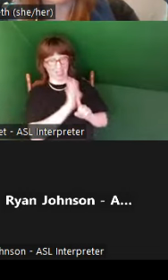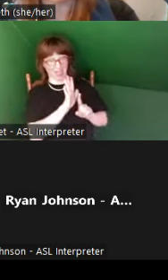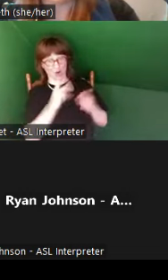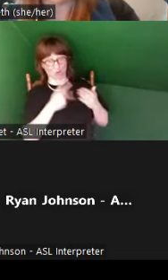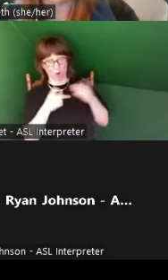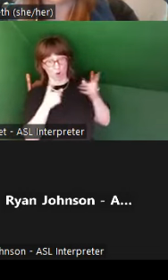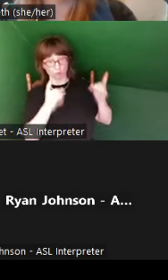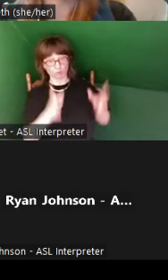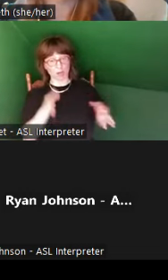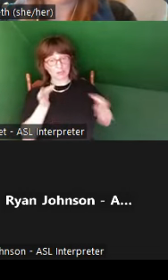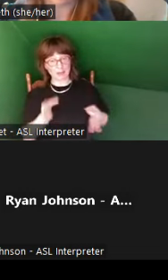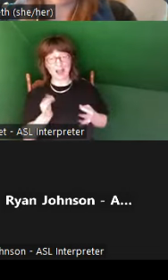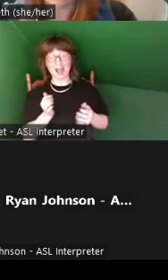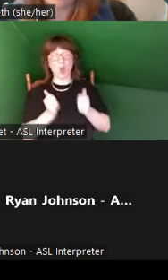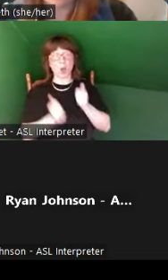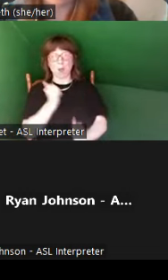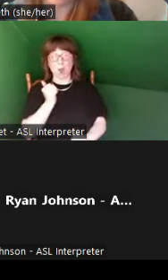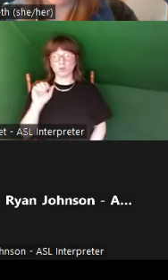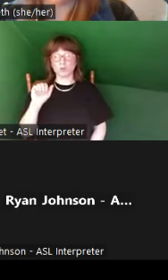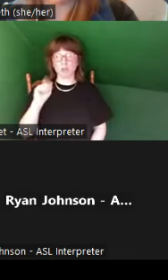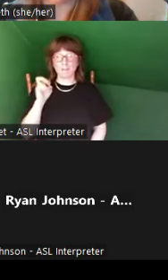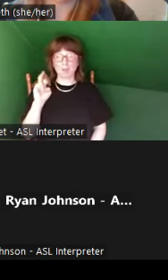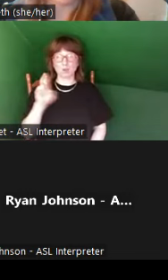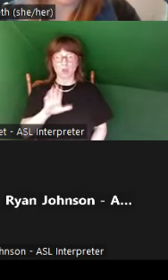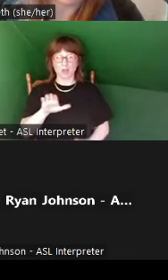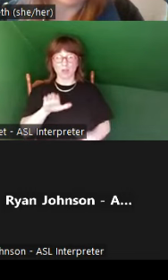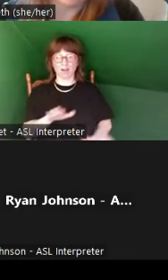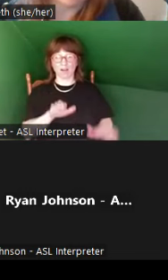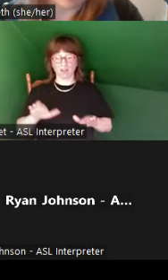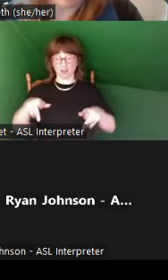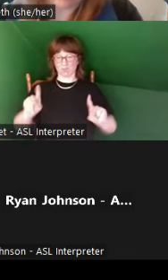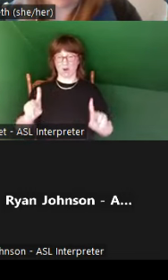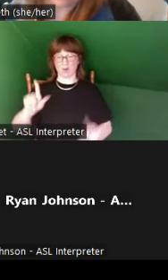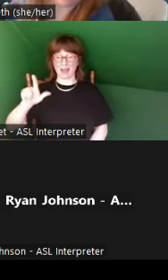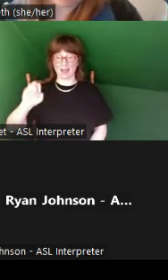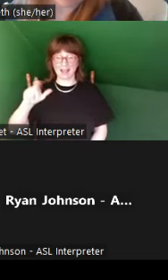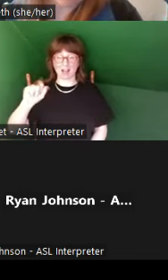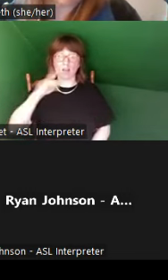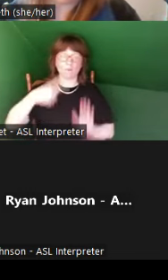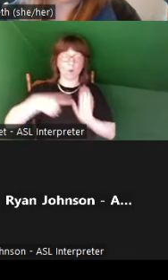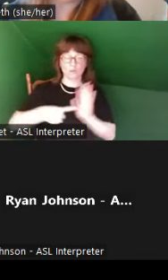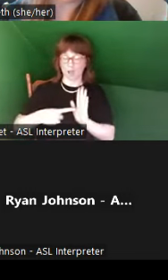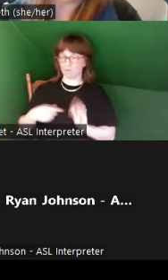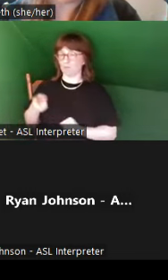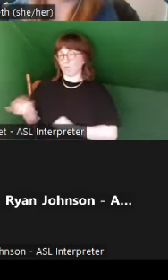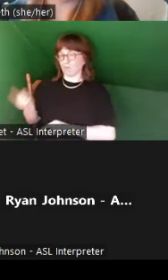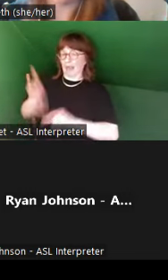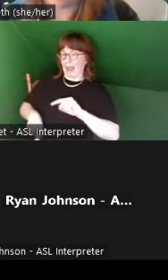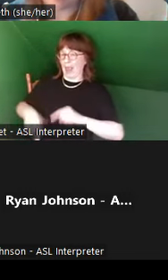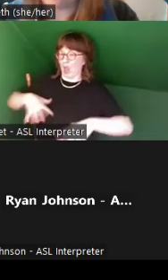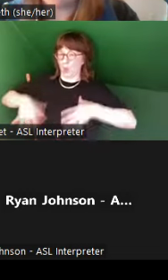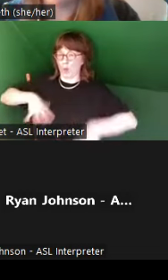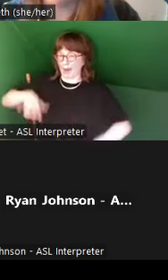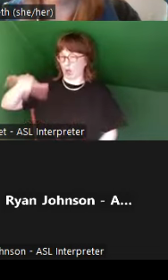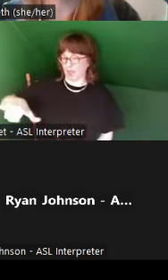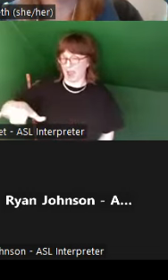do to abuse are perfectly legal. It's not illegal to tell somebody what to wear or how late to